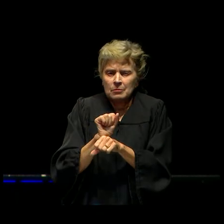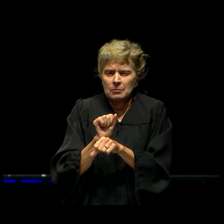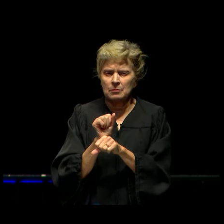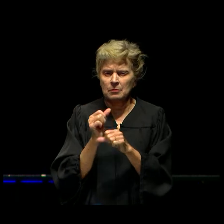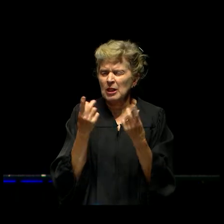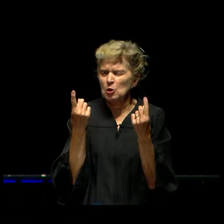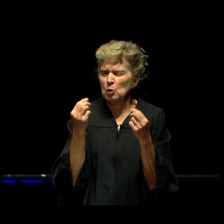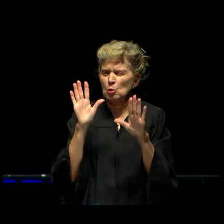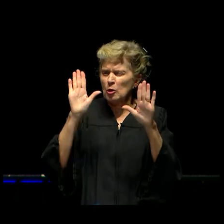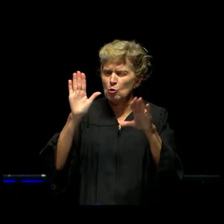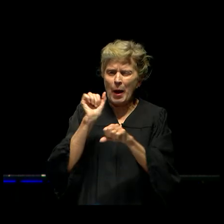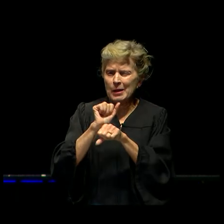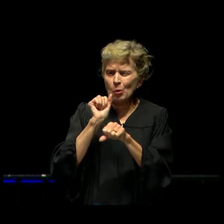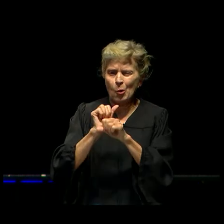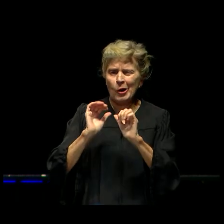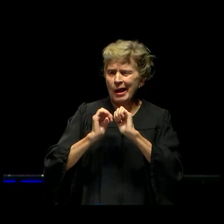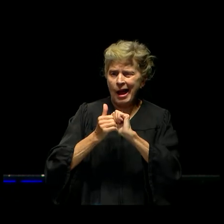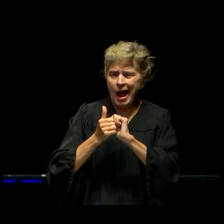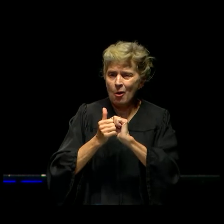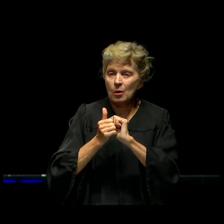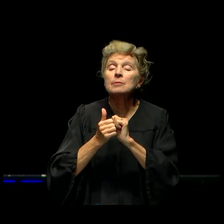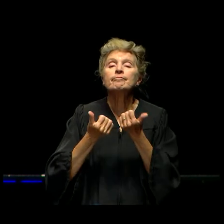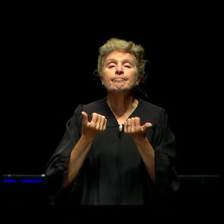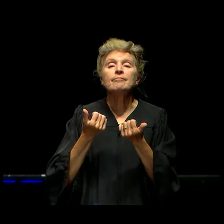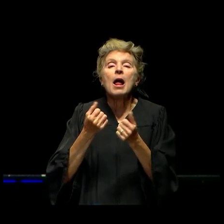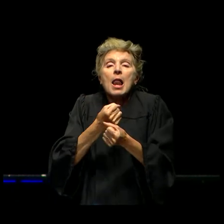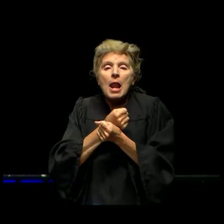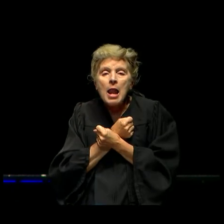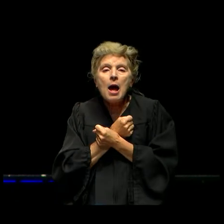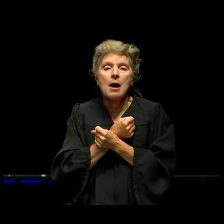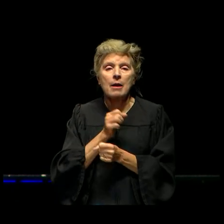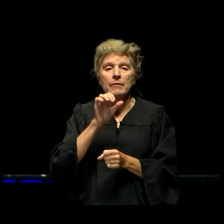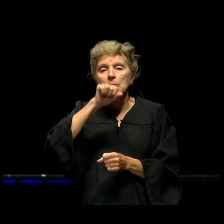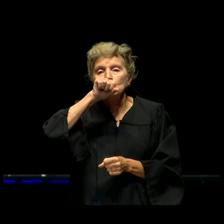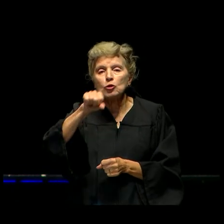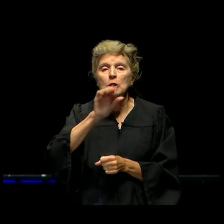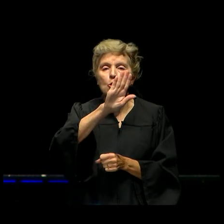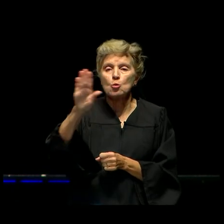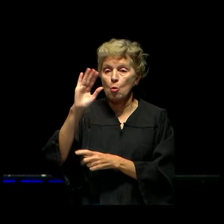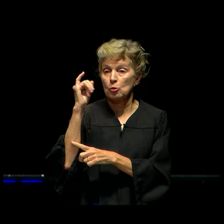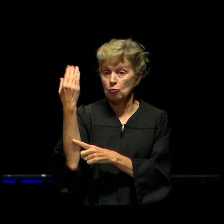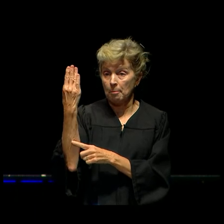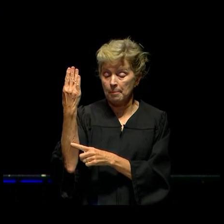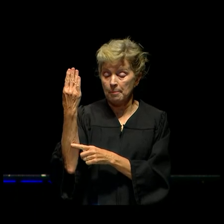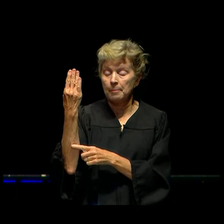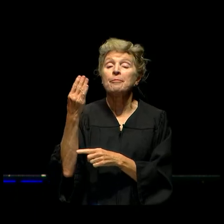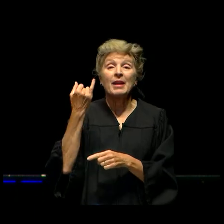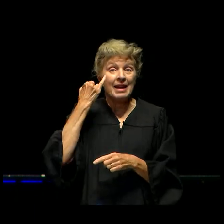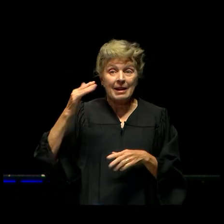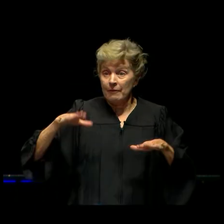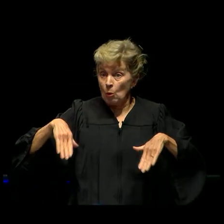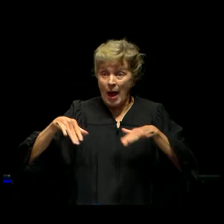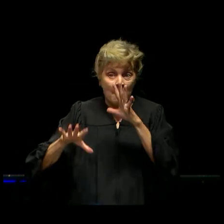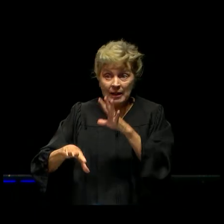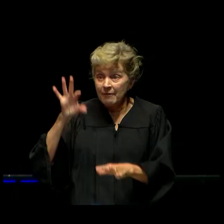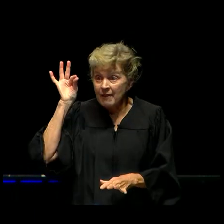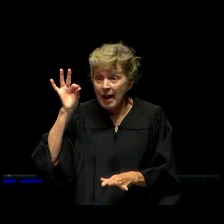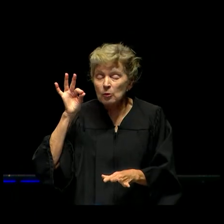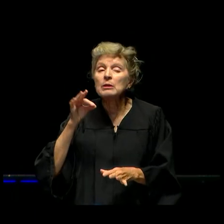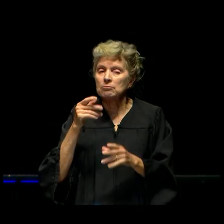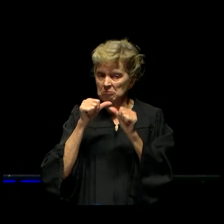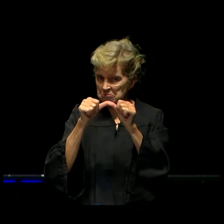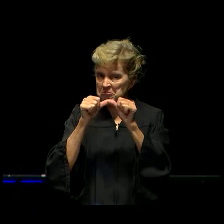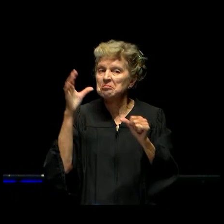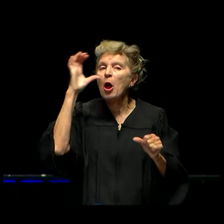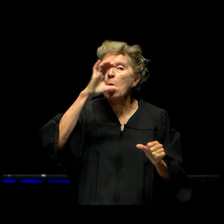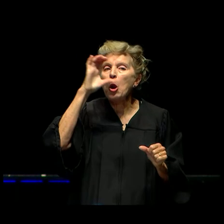do great work is to love what you do. And if you haven't found it yet, keep on looking, because I'm sure